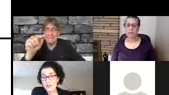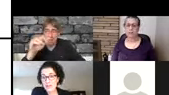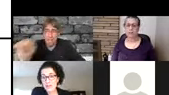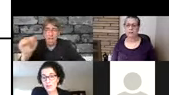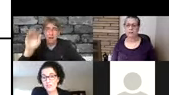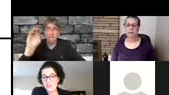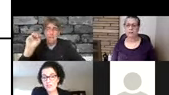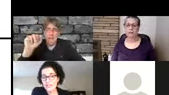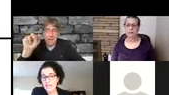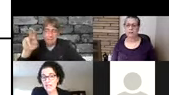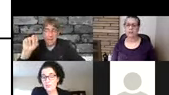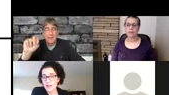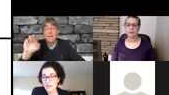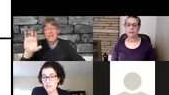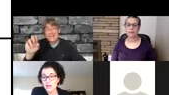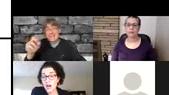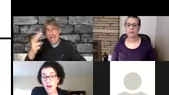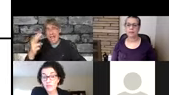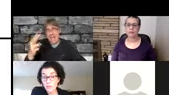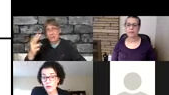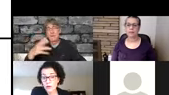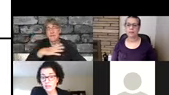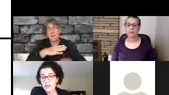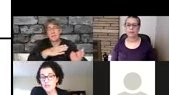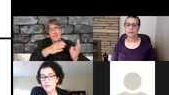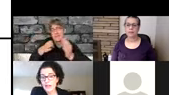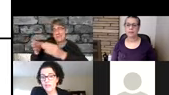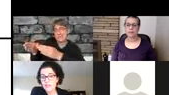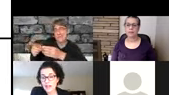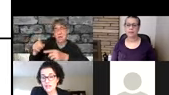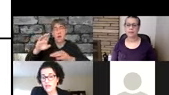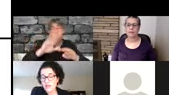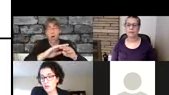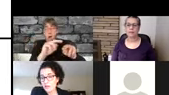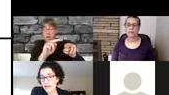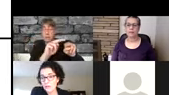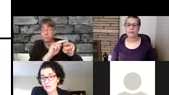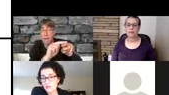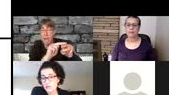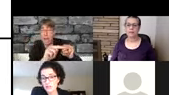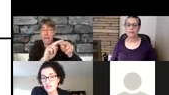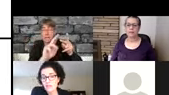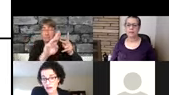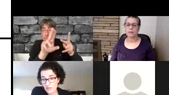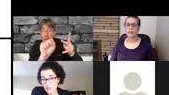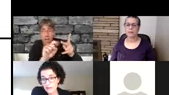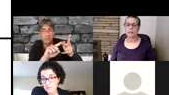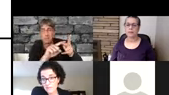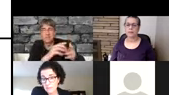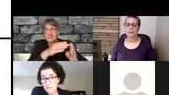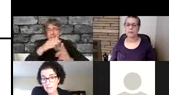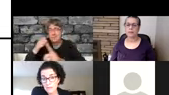are doing is we are shifting cash payments off board to allow for faster and more reliable service for